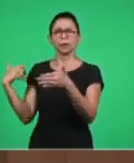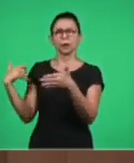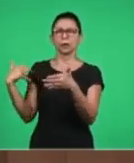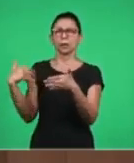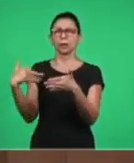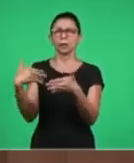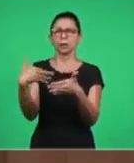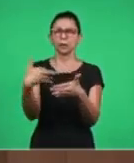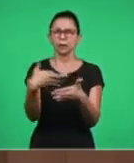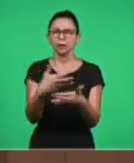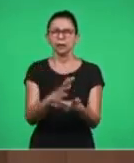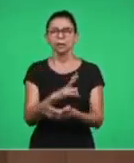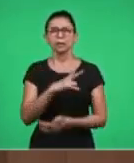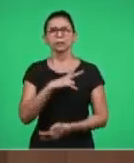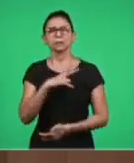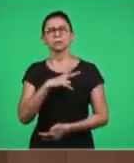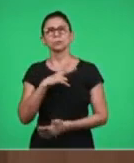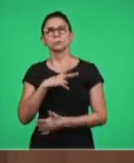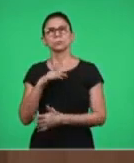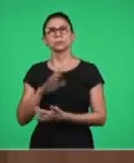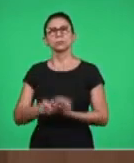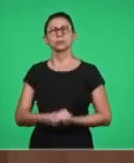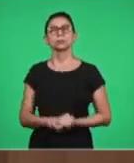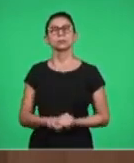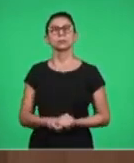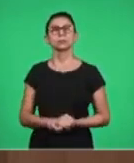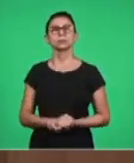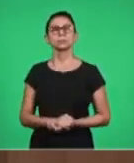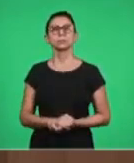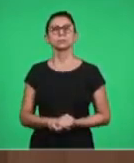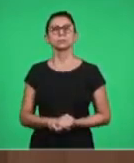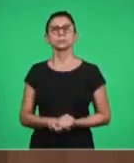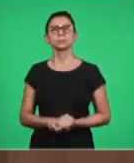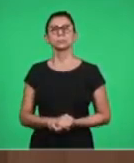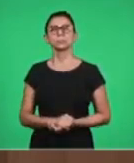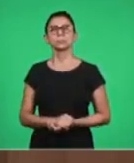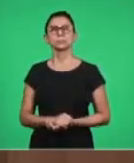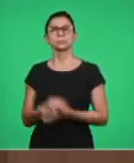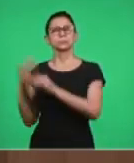And particularly reminding